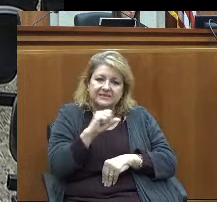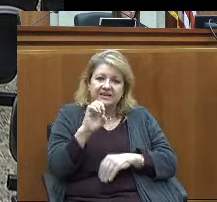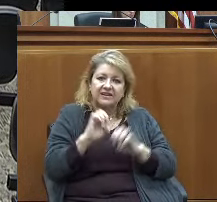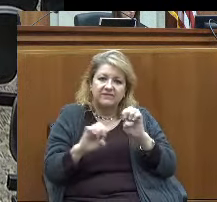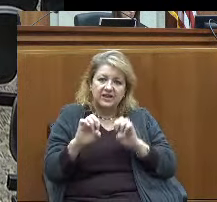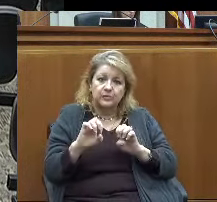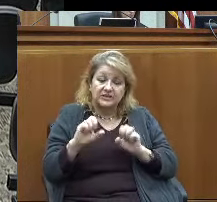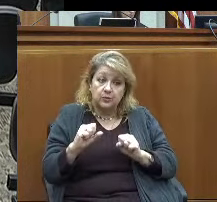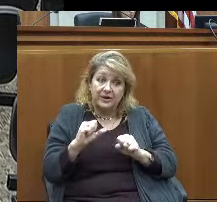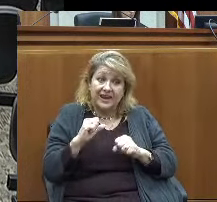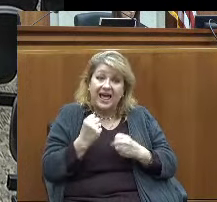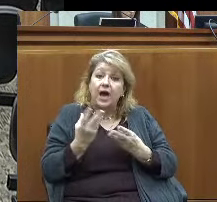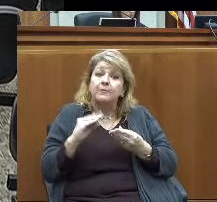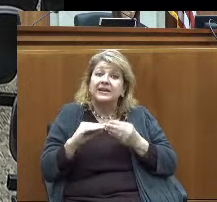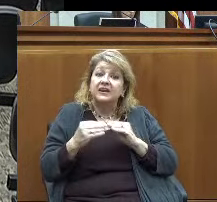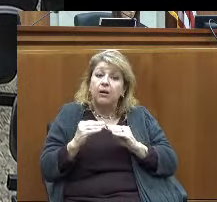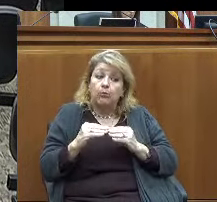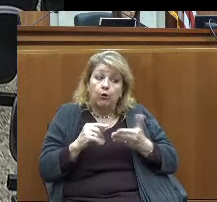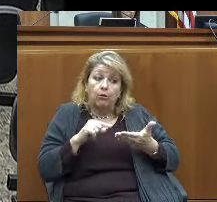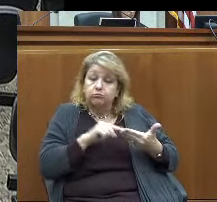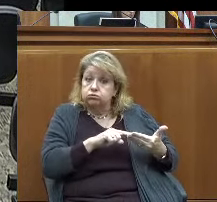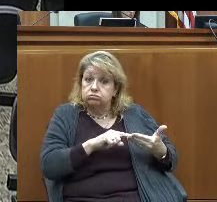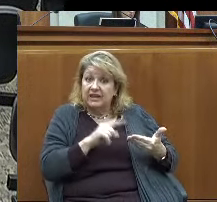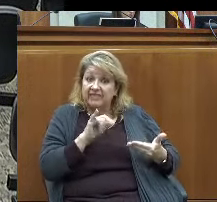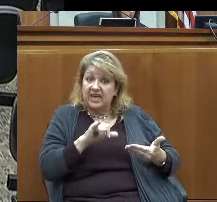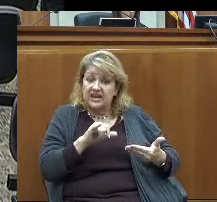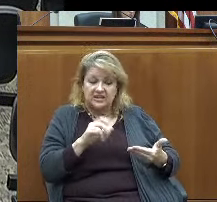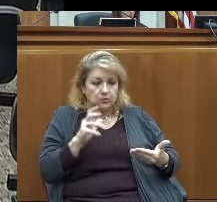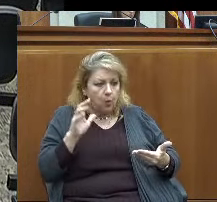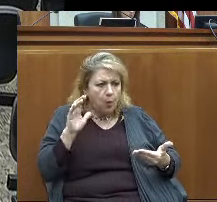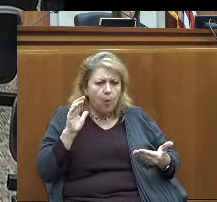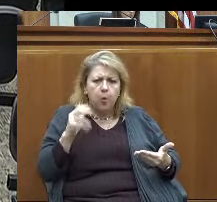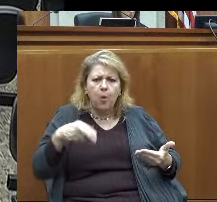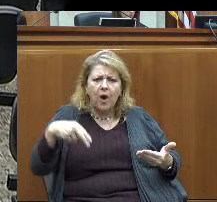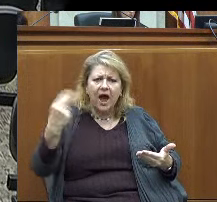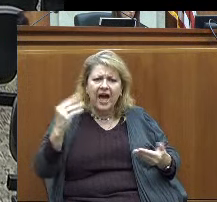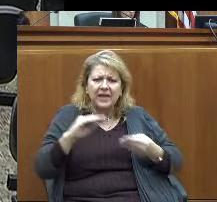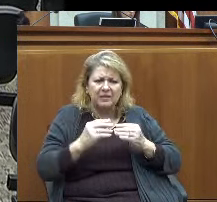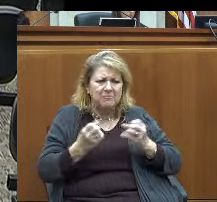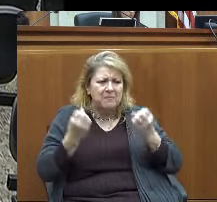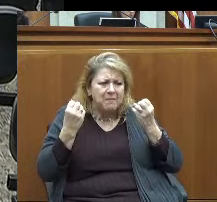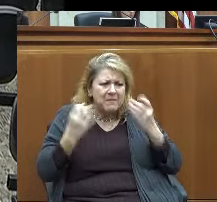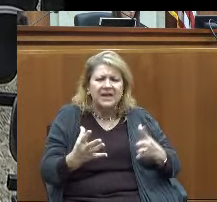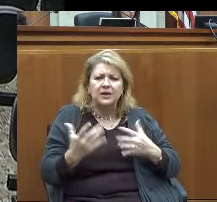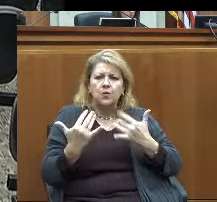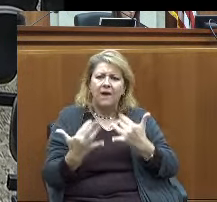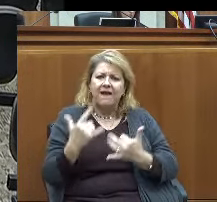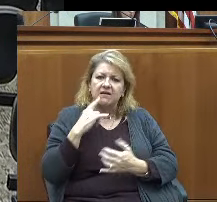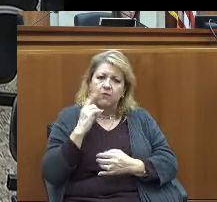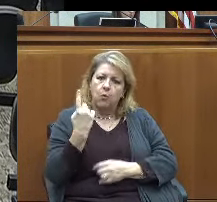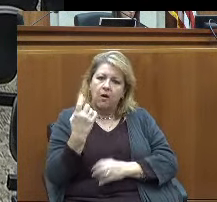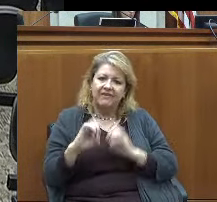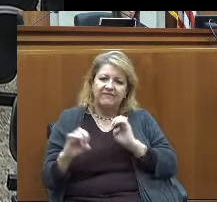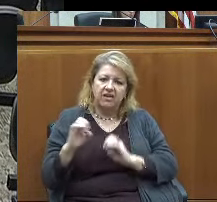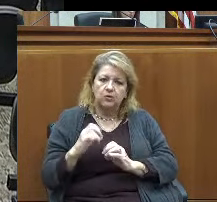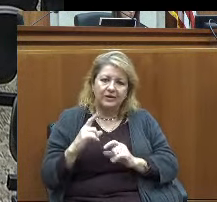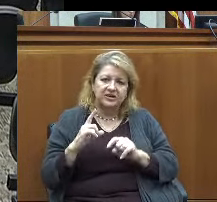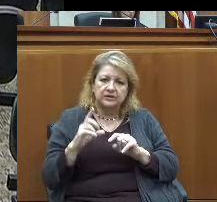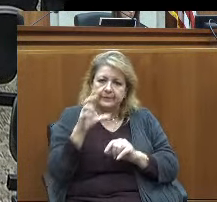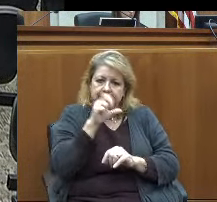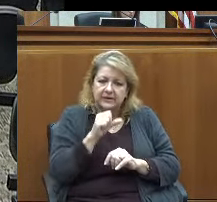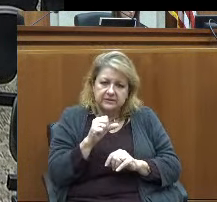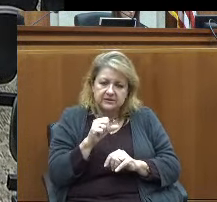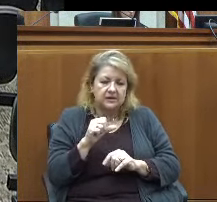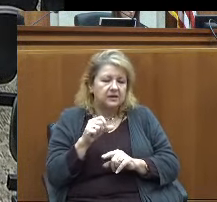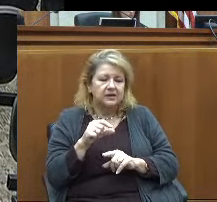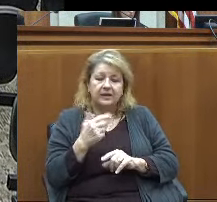Yeah. So that if we get that number and it is a substantially high number, that then we can perhaps, even though